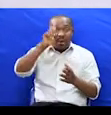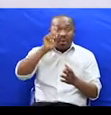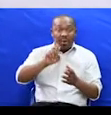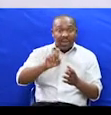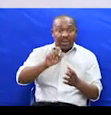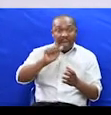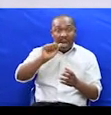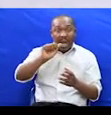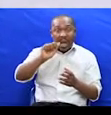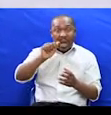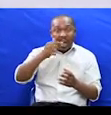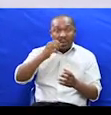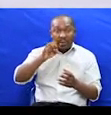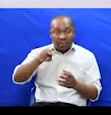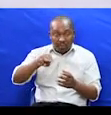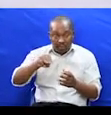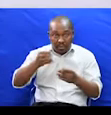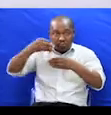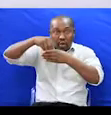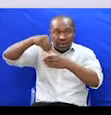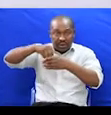In 19th century,